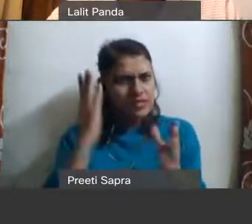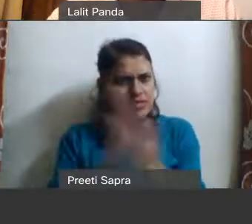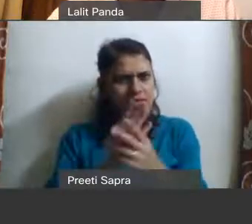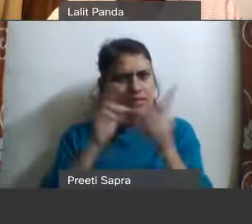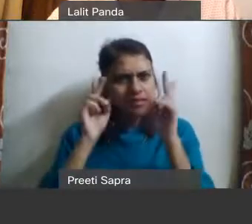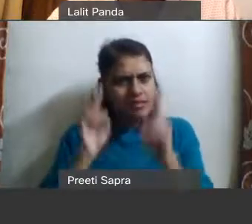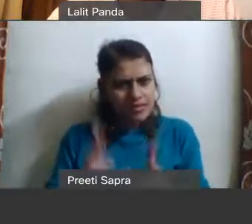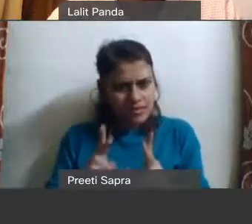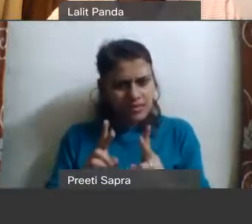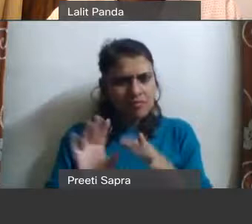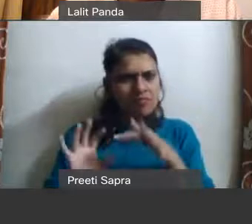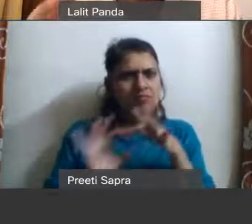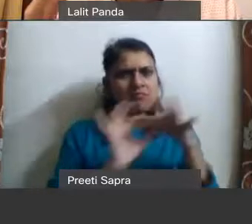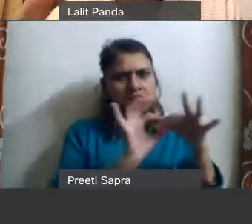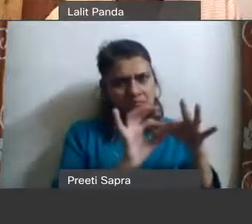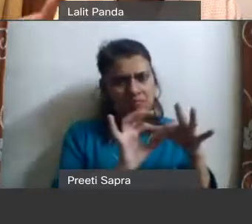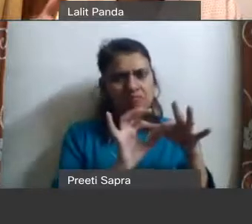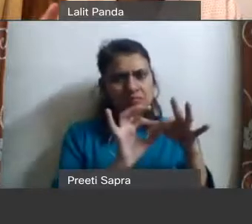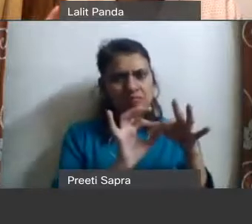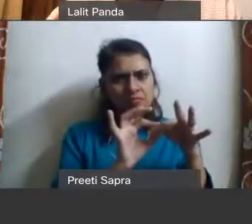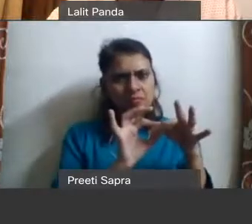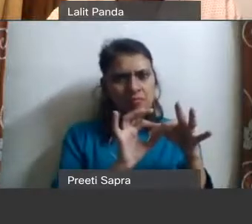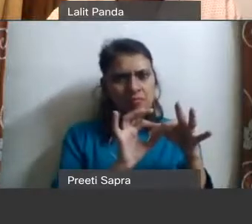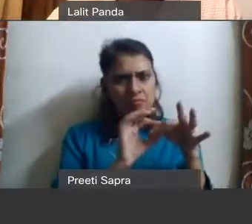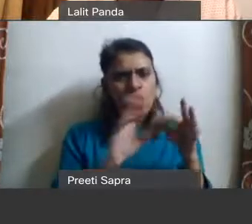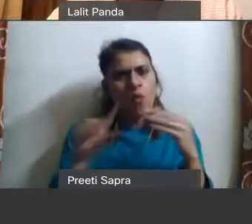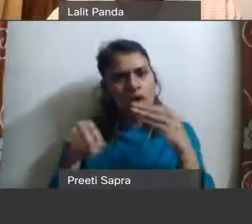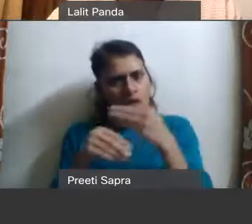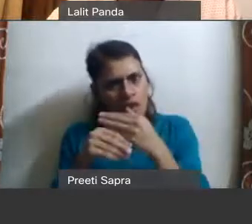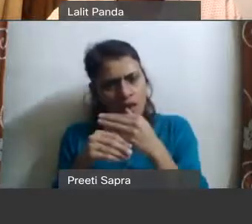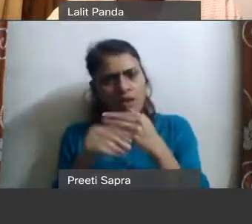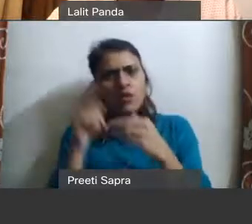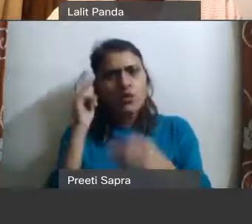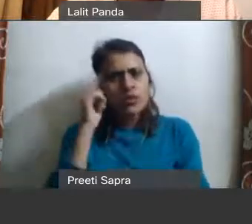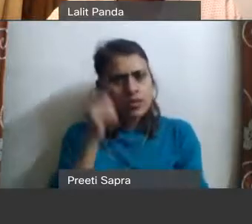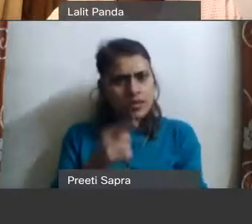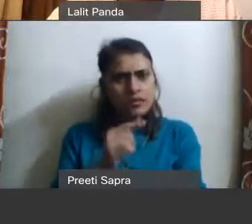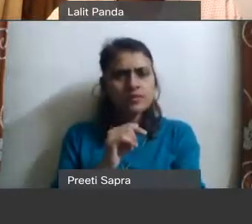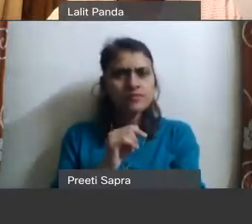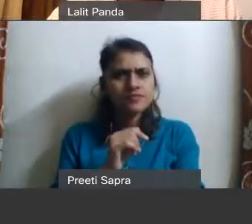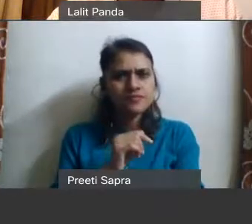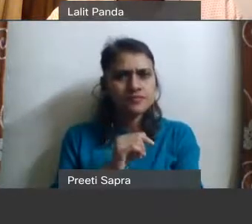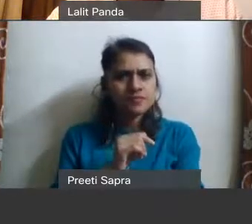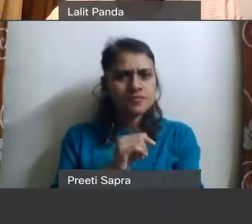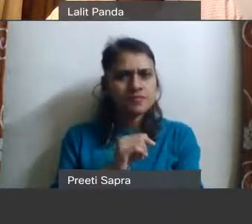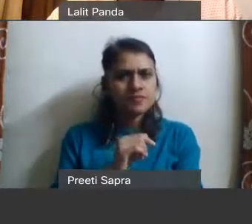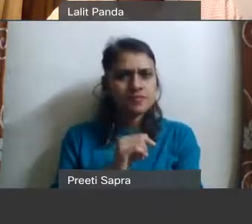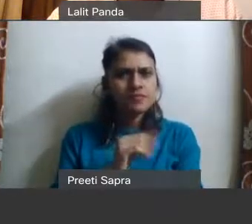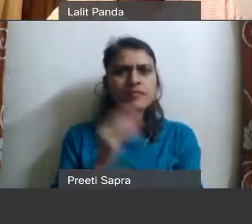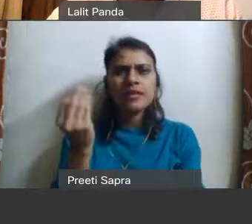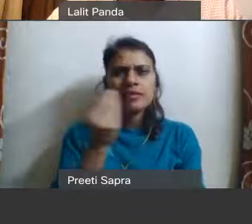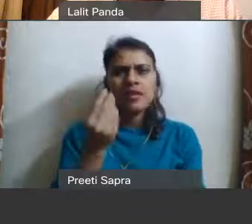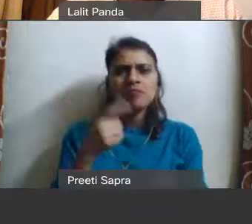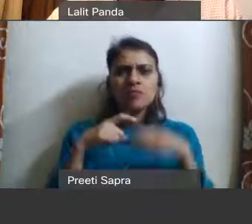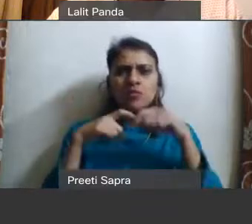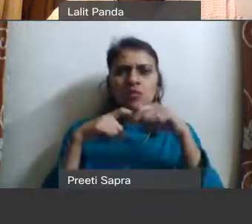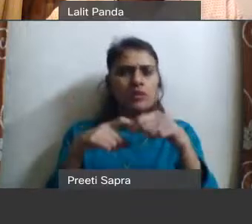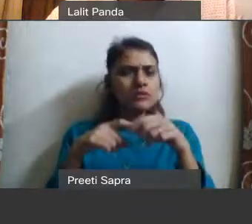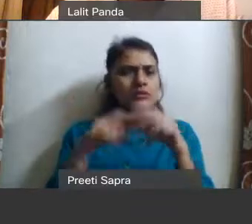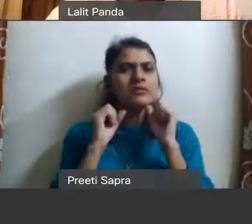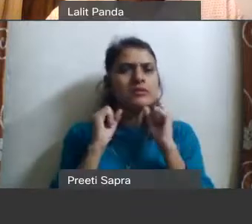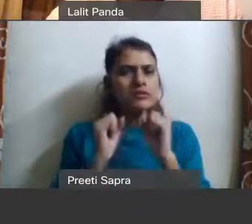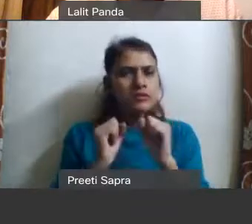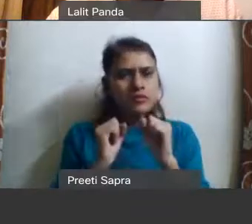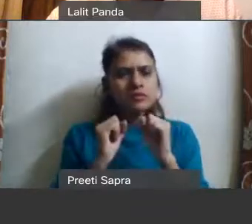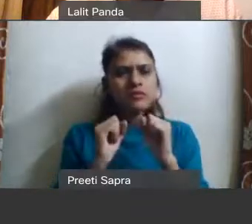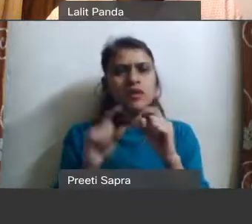part of the CA's religious discrimination? And just to add on to that, would you say that there are some very difficult questions there to ask about